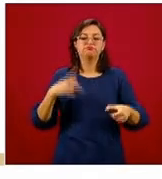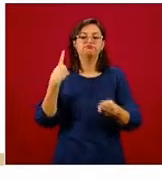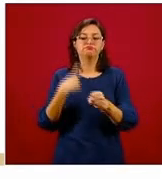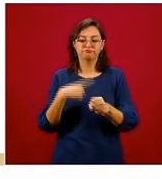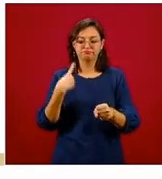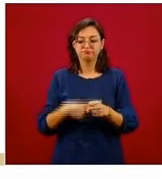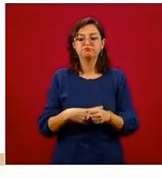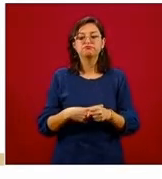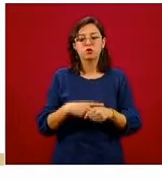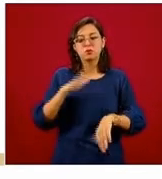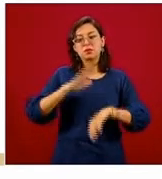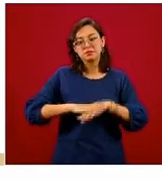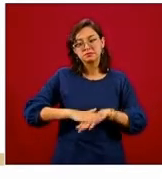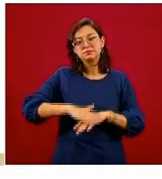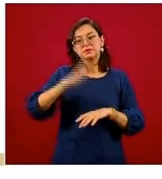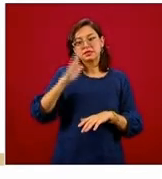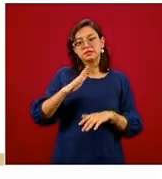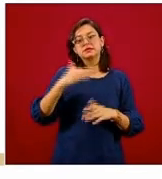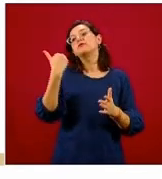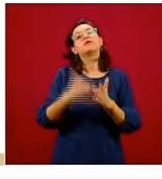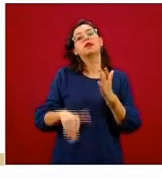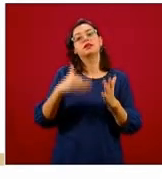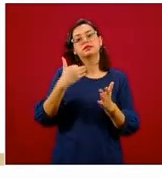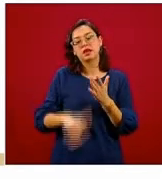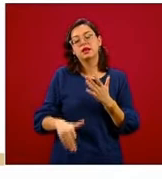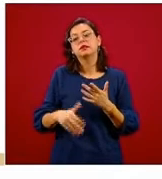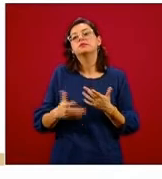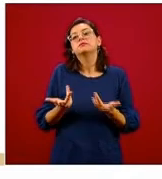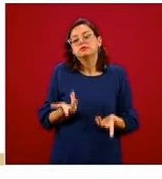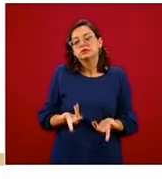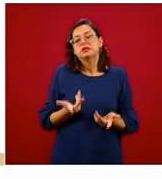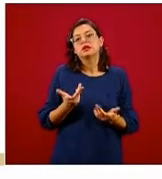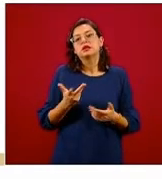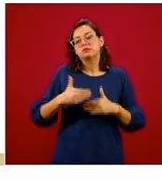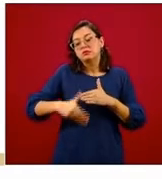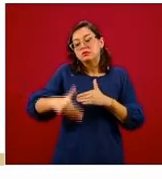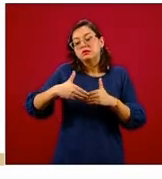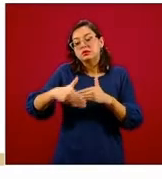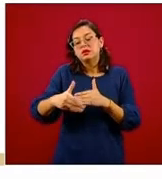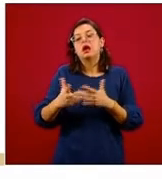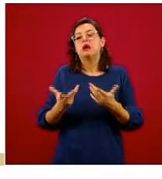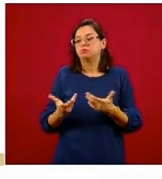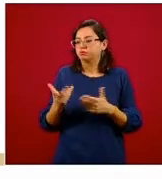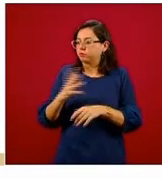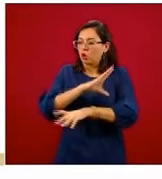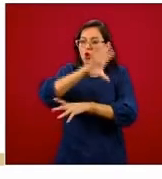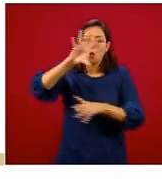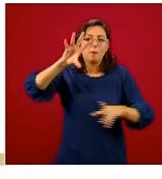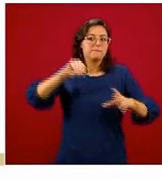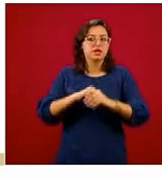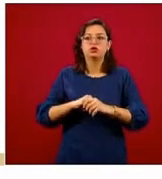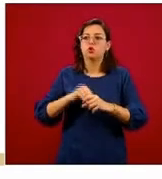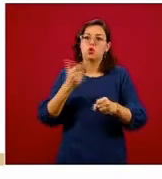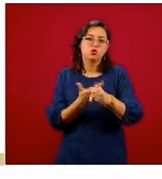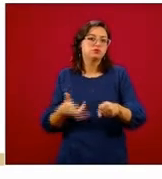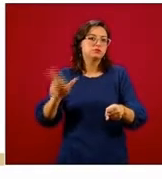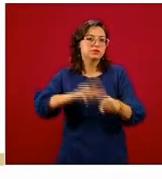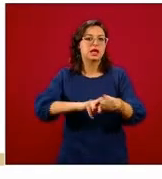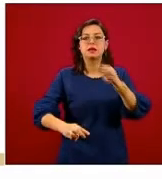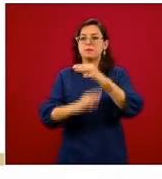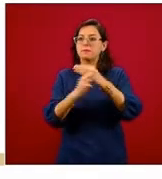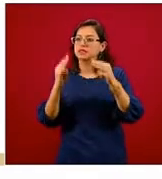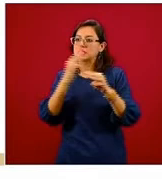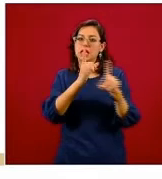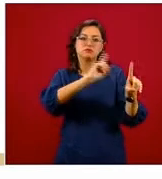been orienting the support, the assistance, along with resources, not only input